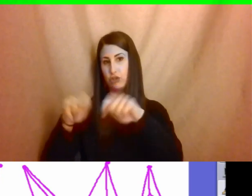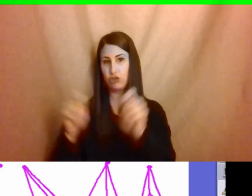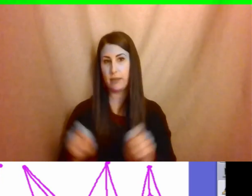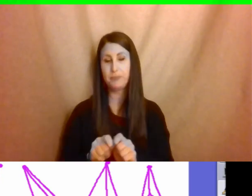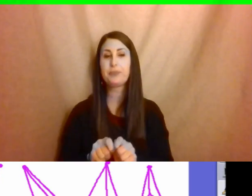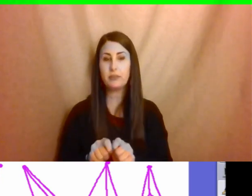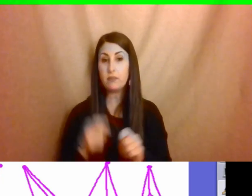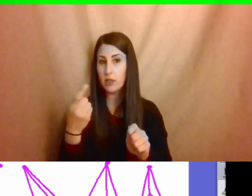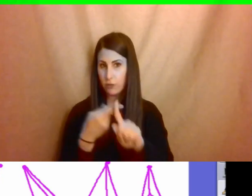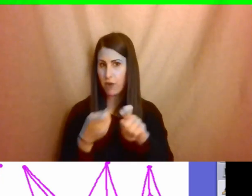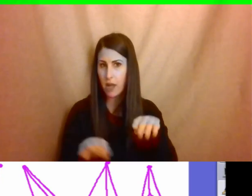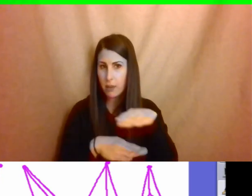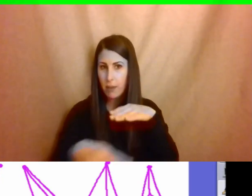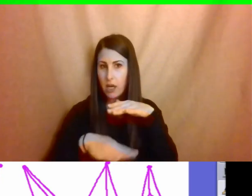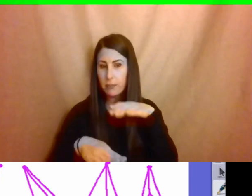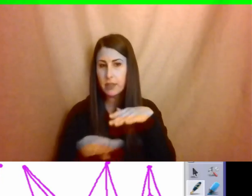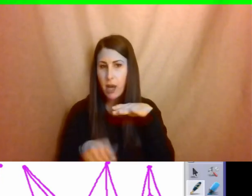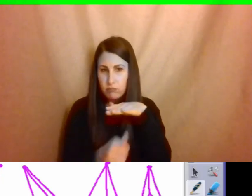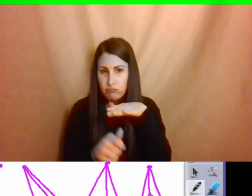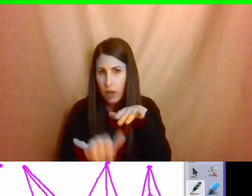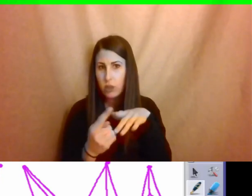All right, next slide.